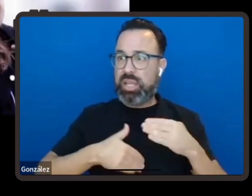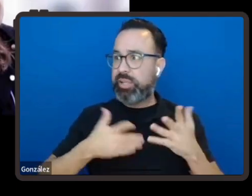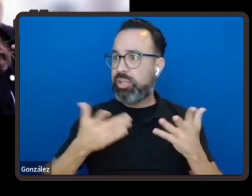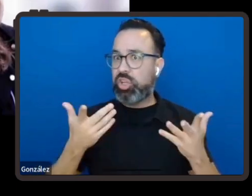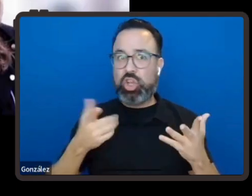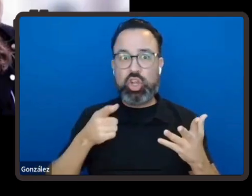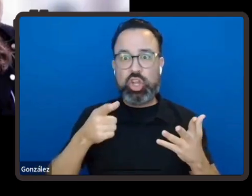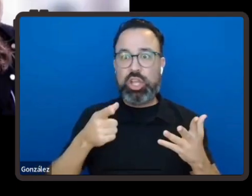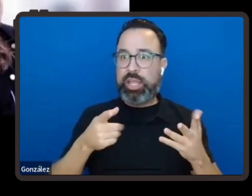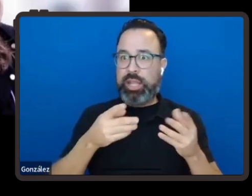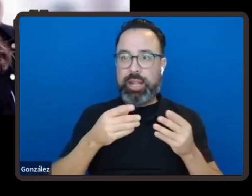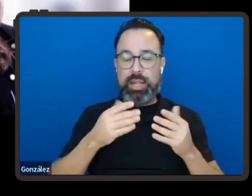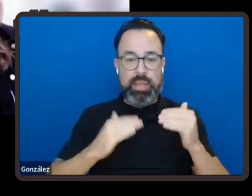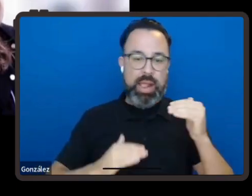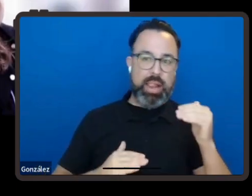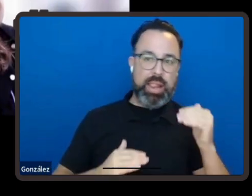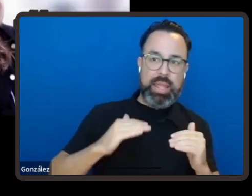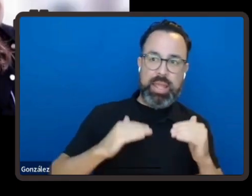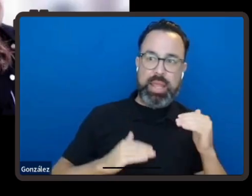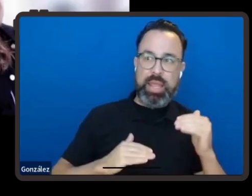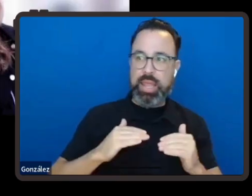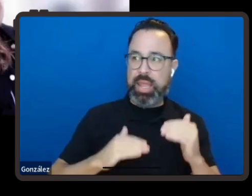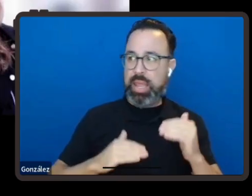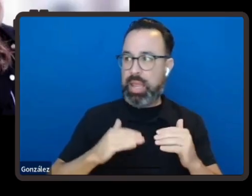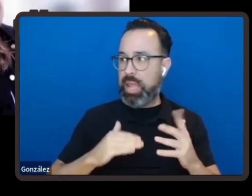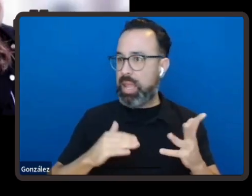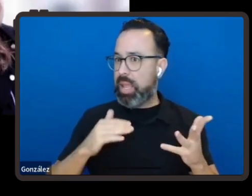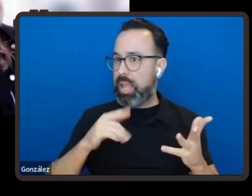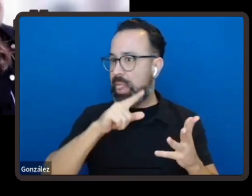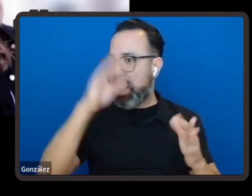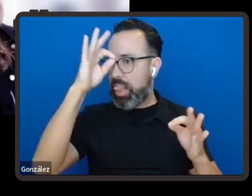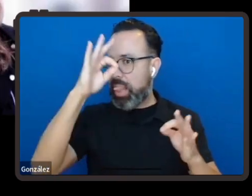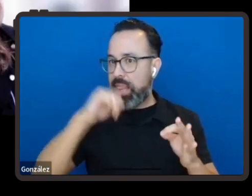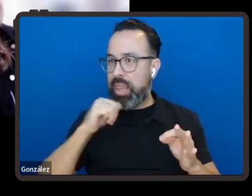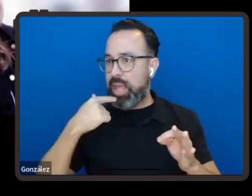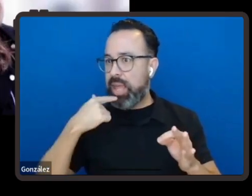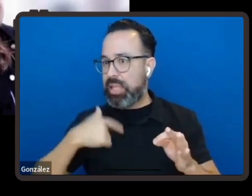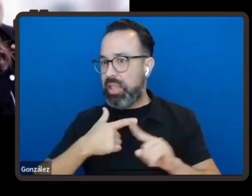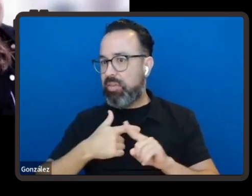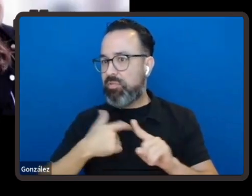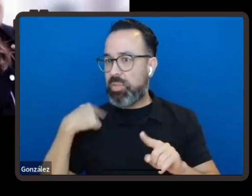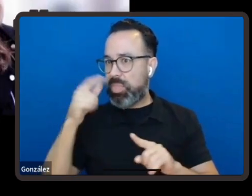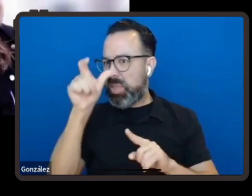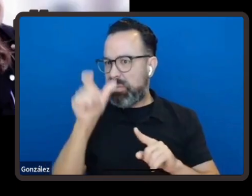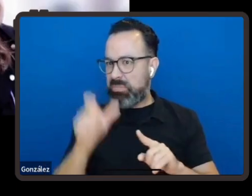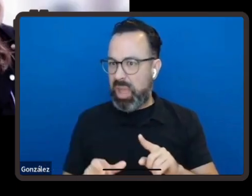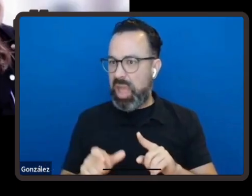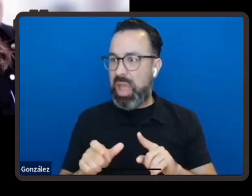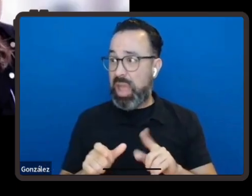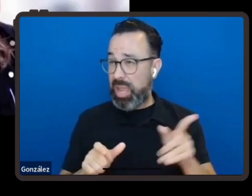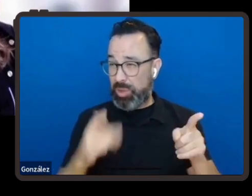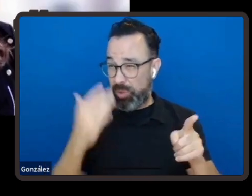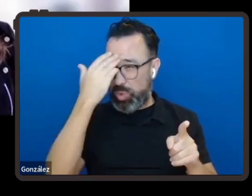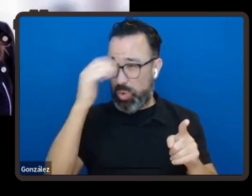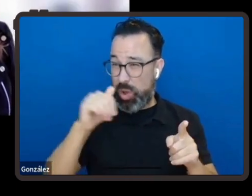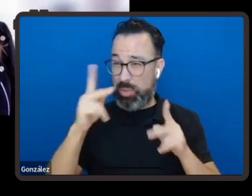from her spine, or that we should take some action from bulging discs. Do you know of any other individuals with this situation?